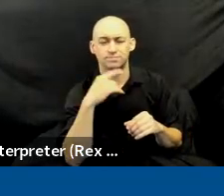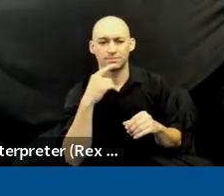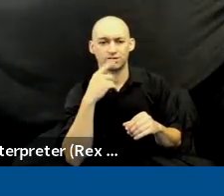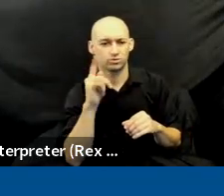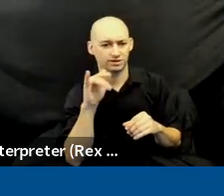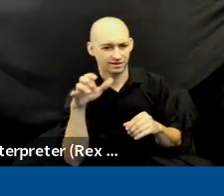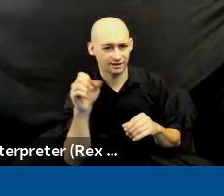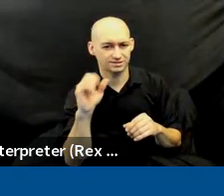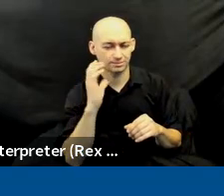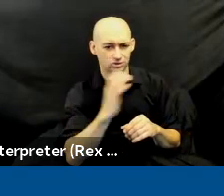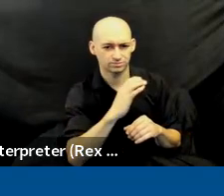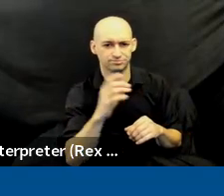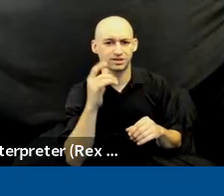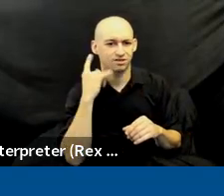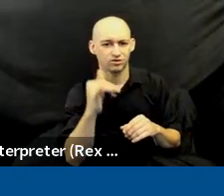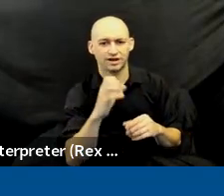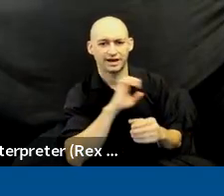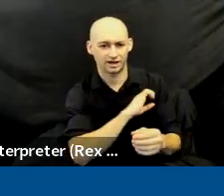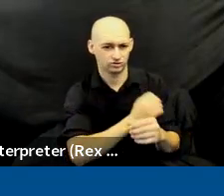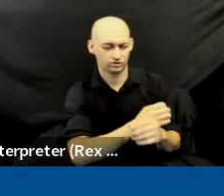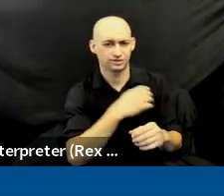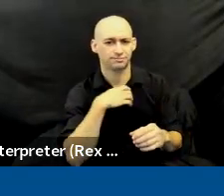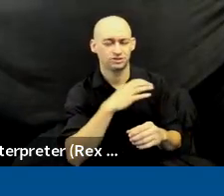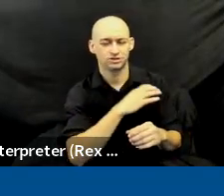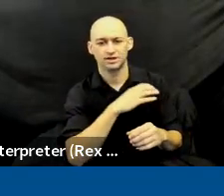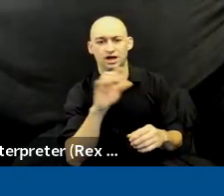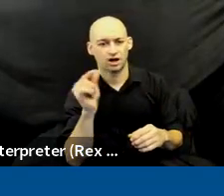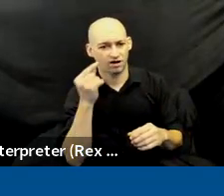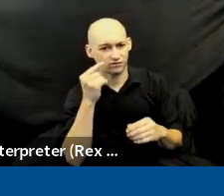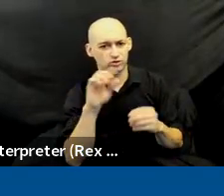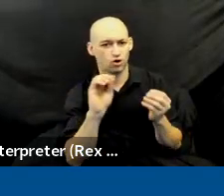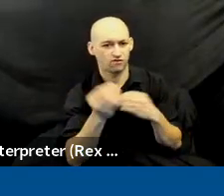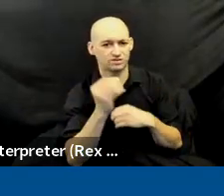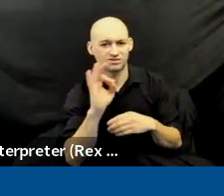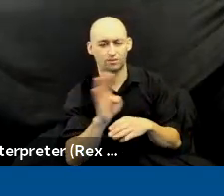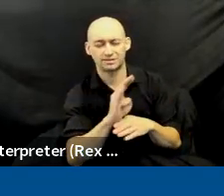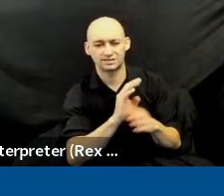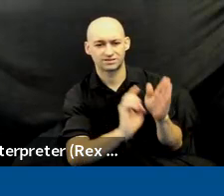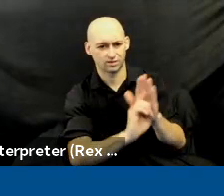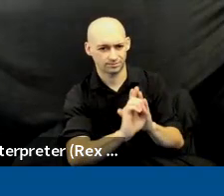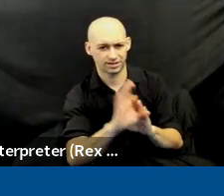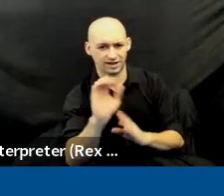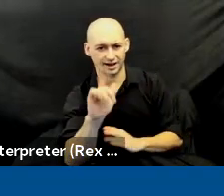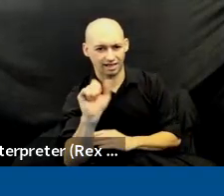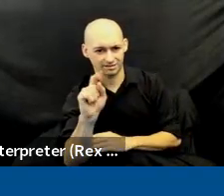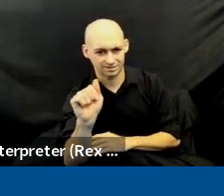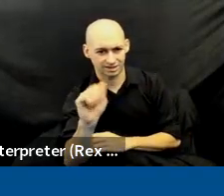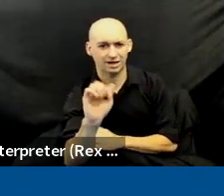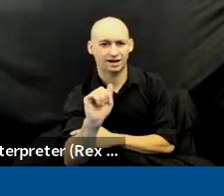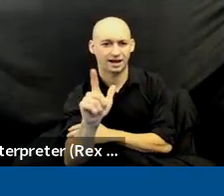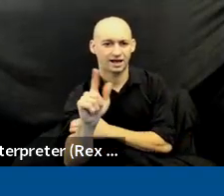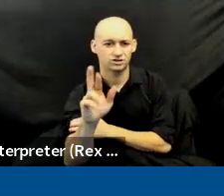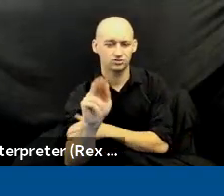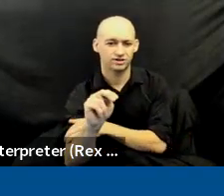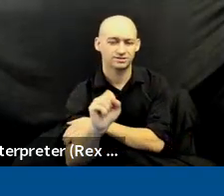the California Energy Commission, the Governor's Office of Business and Economic Development, CalSTA, and Caltrans. I'd also like